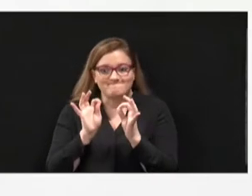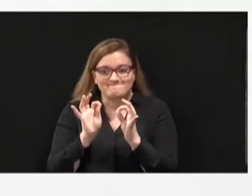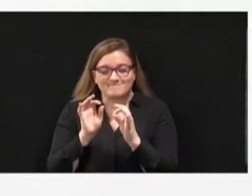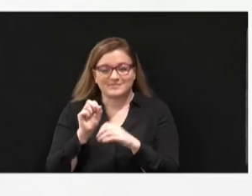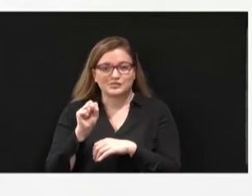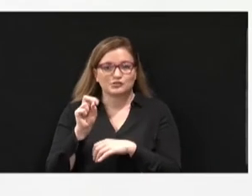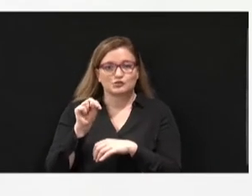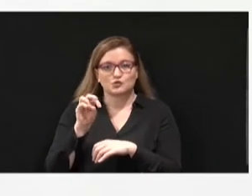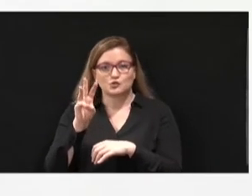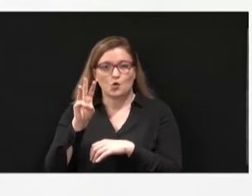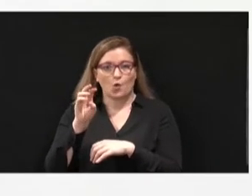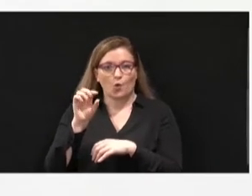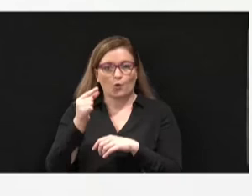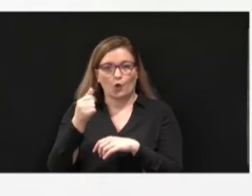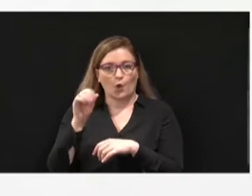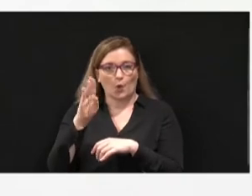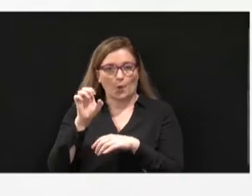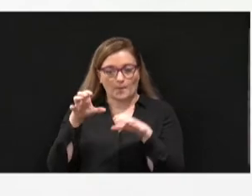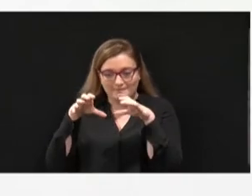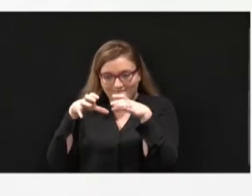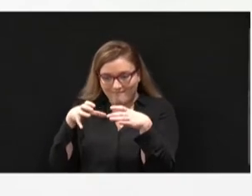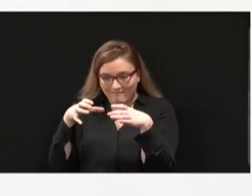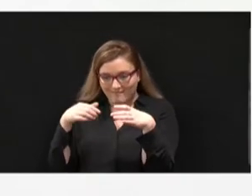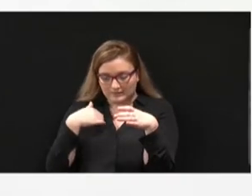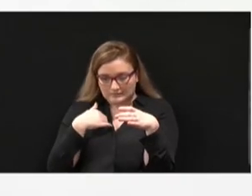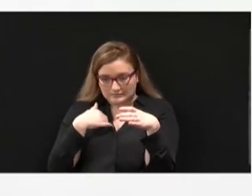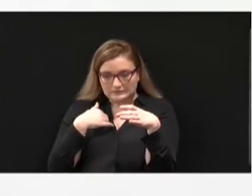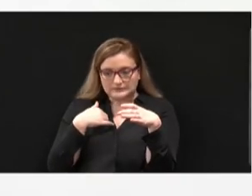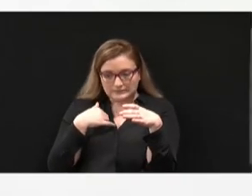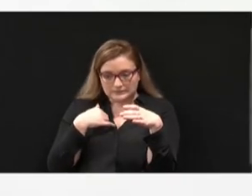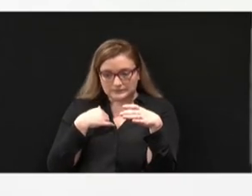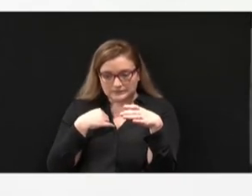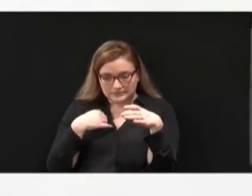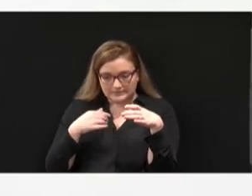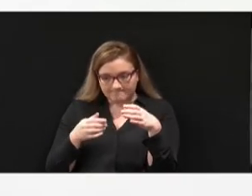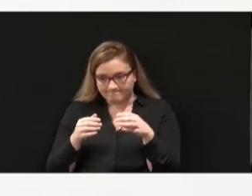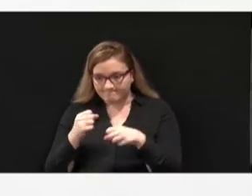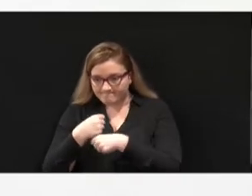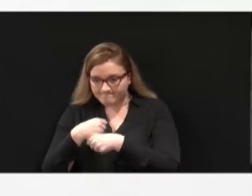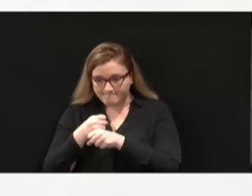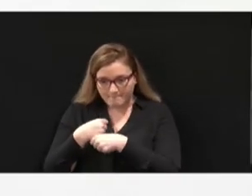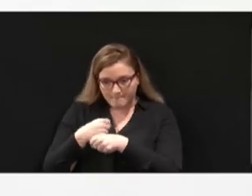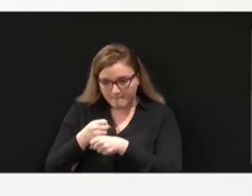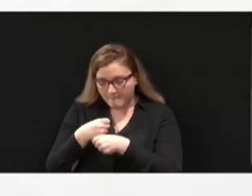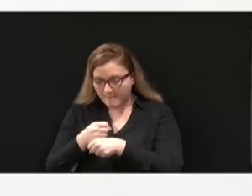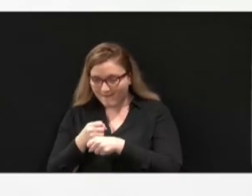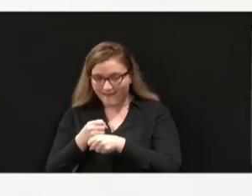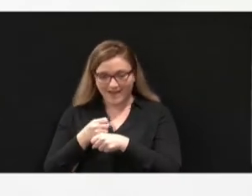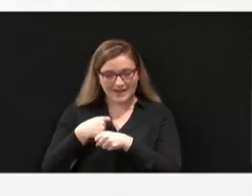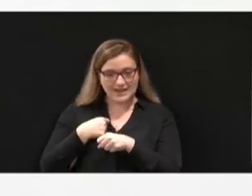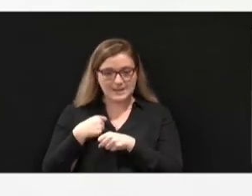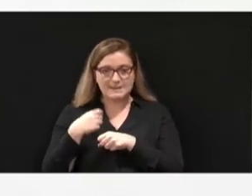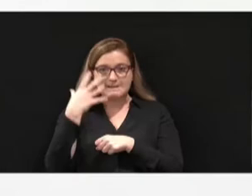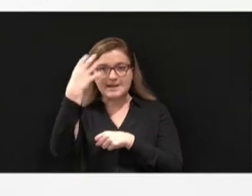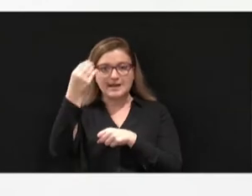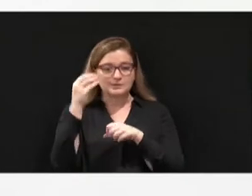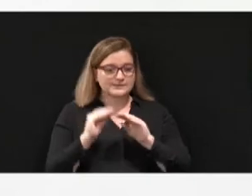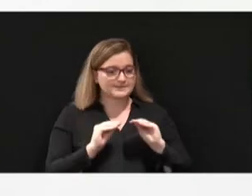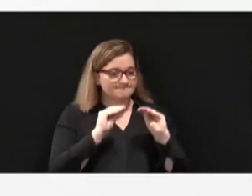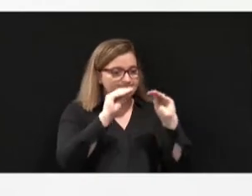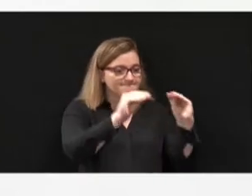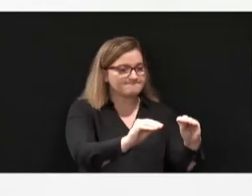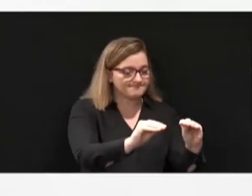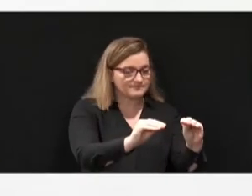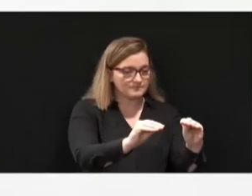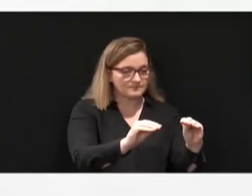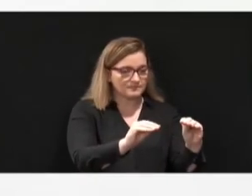snow. And I put it all together, and I went out when it snowed, and I was just pushing that thing. And boy, I looked